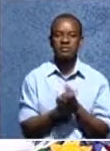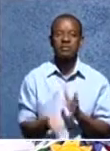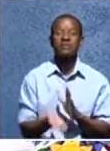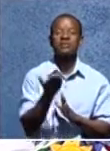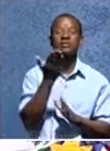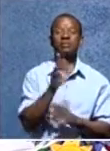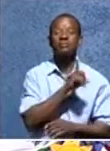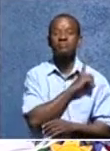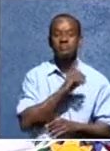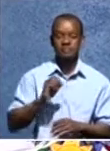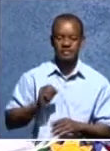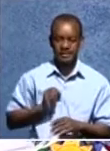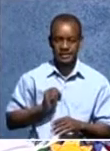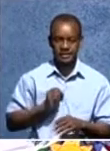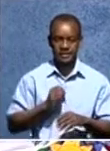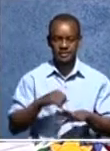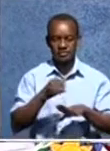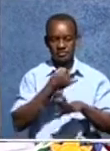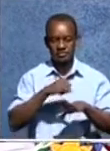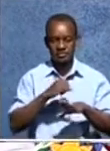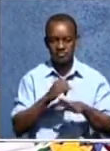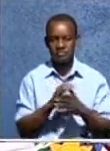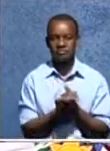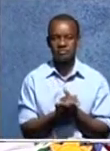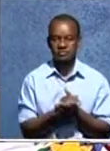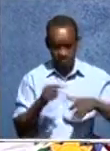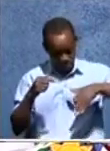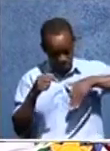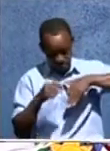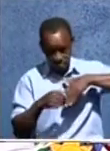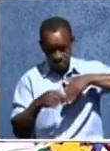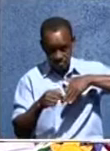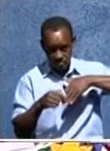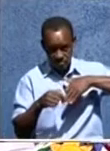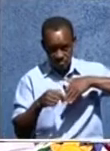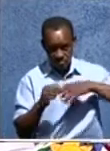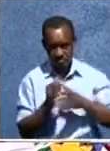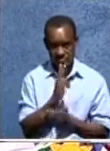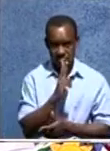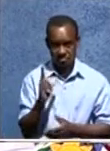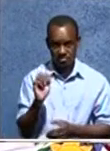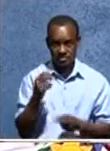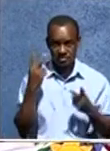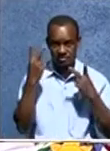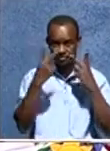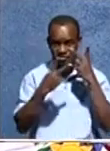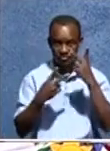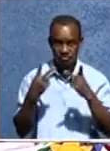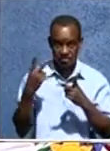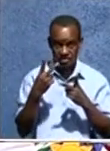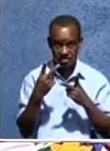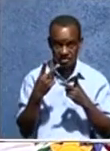under one of the top 10 destinations must to be visited if people are visiting the